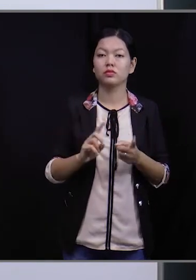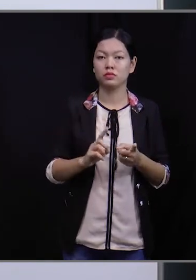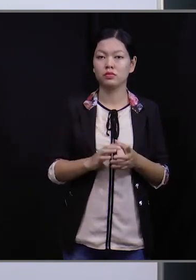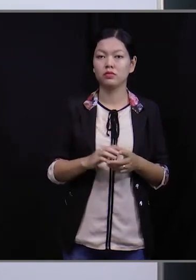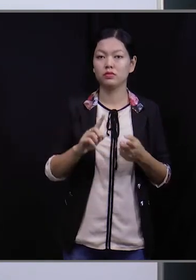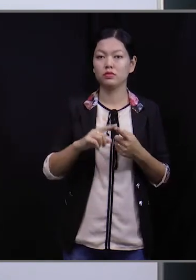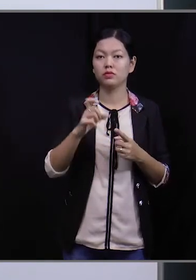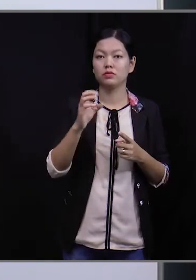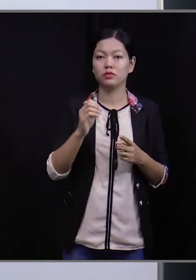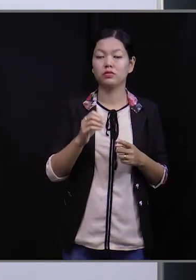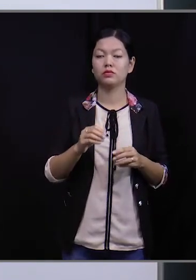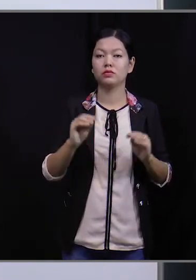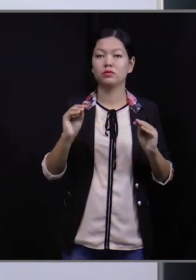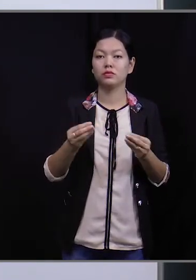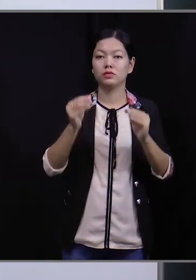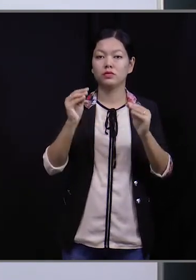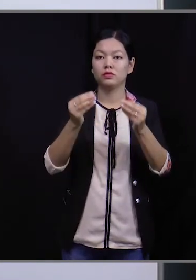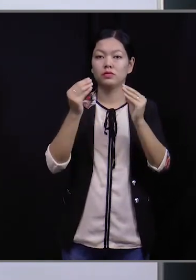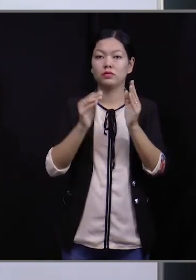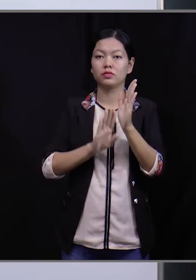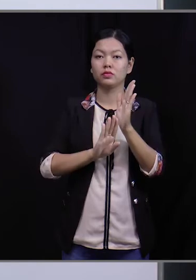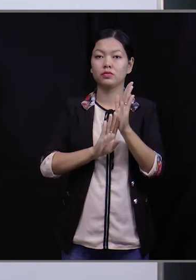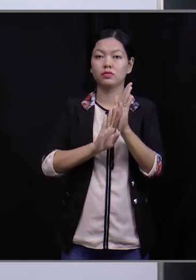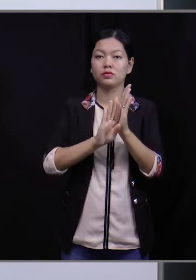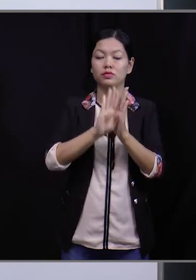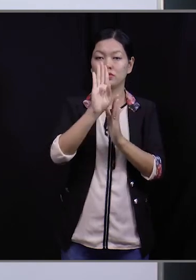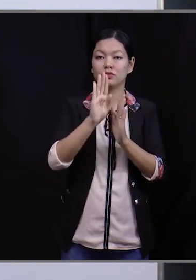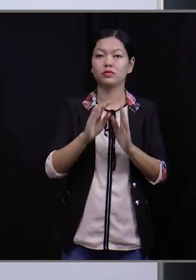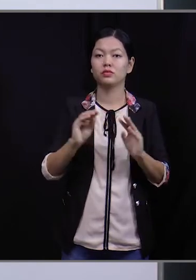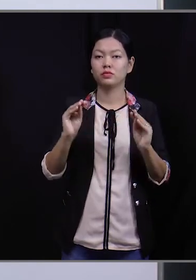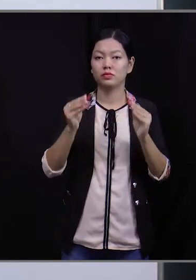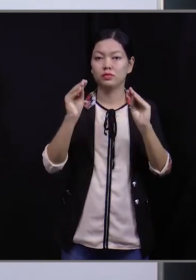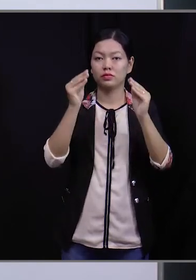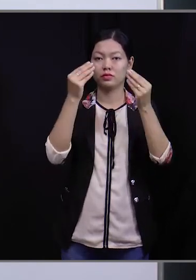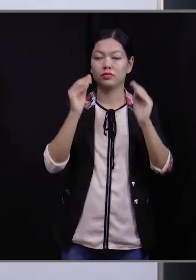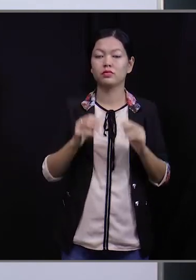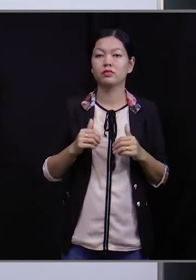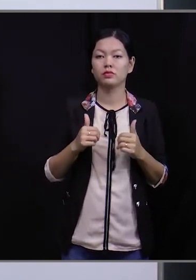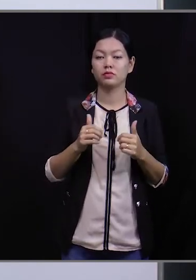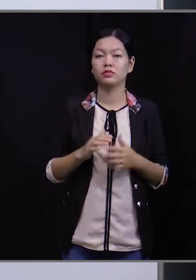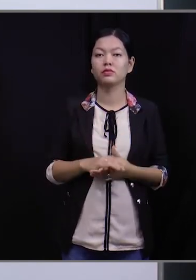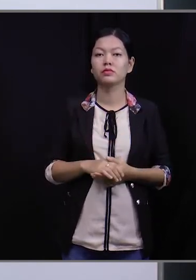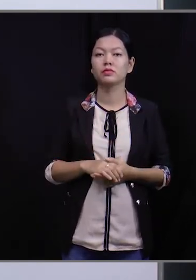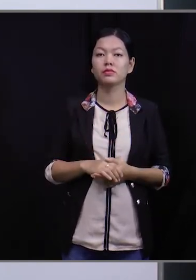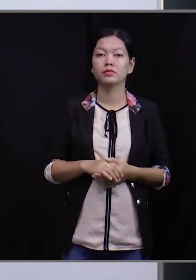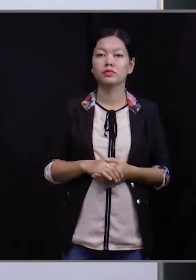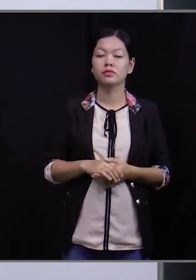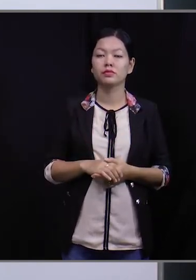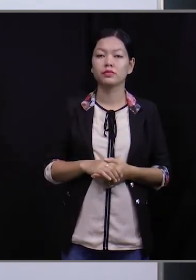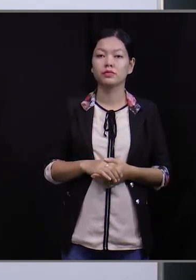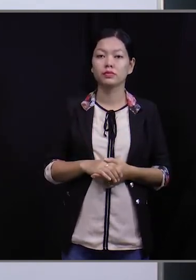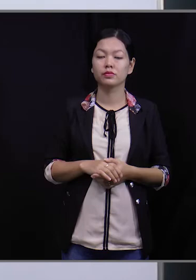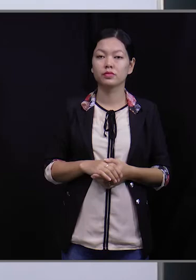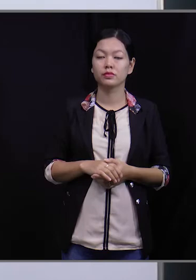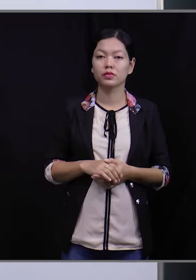economy. And when this is done, you know, slowly and gradually, supply of money increases and demand increases as well. Not only